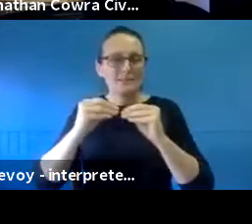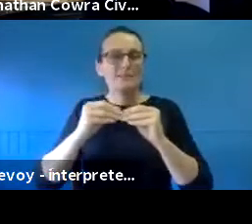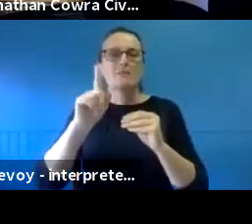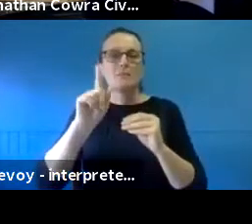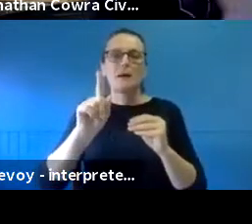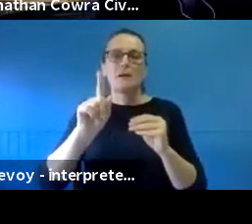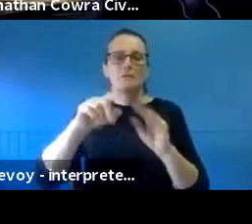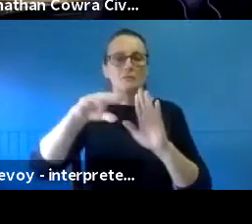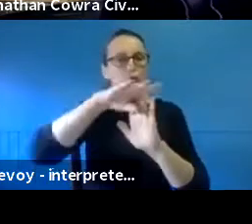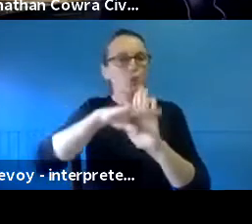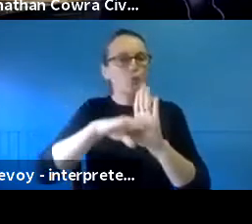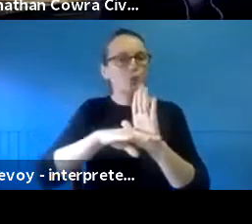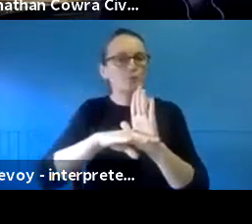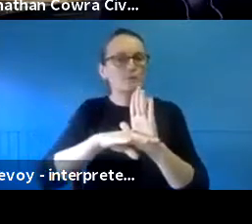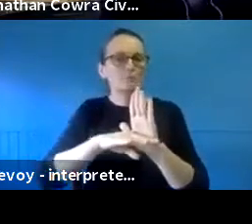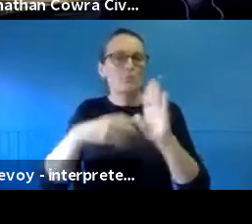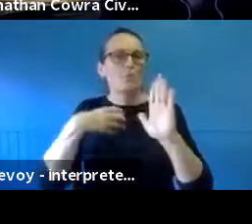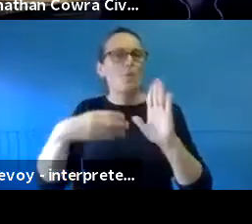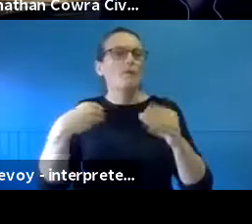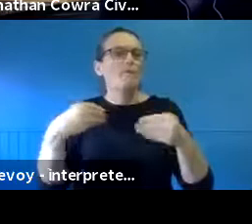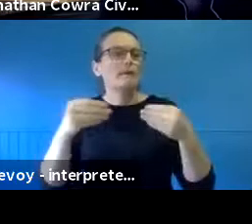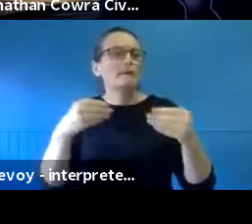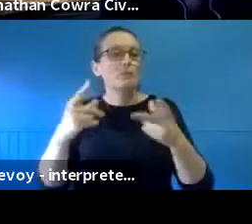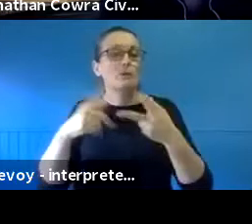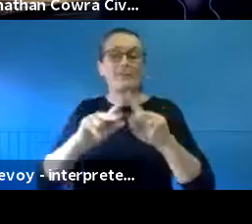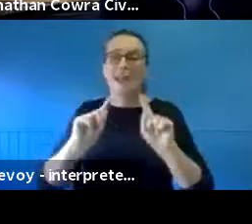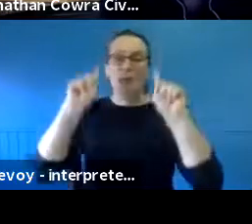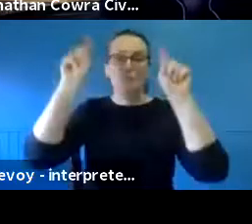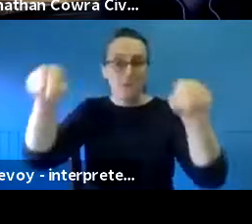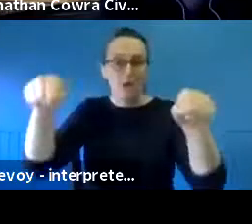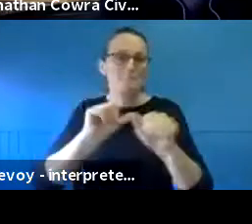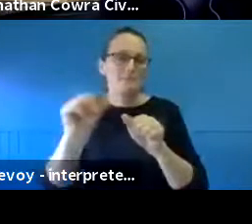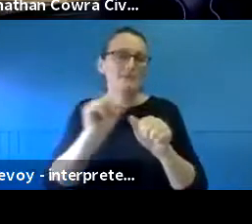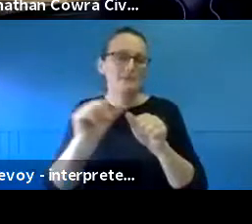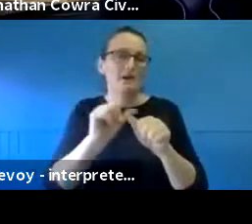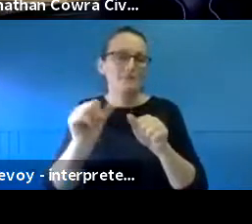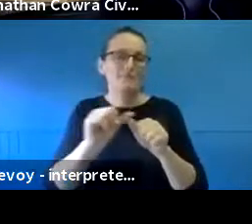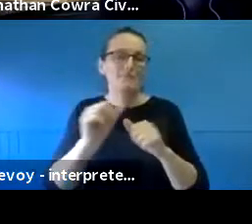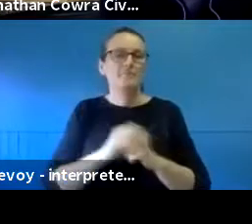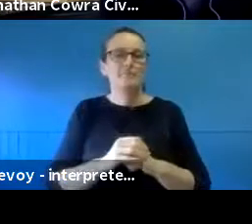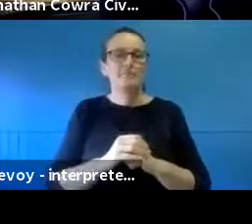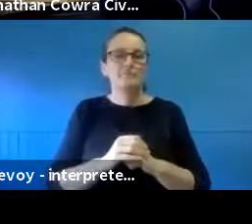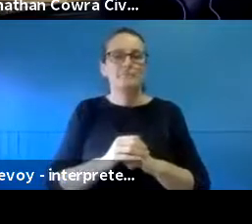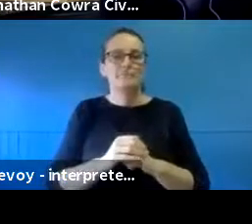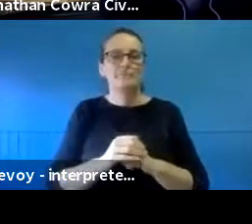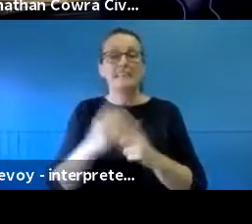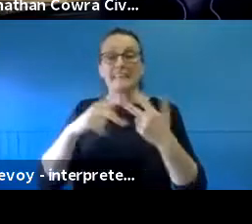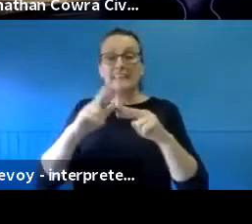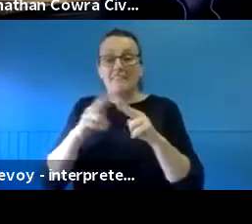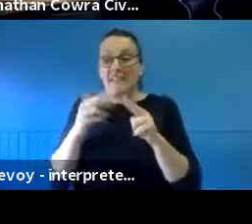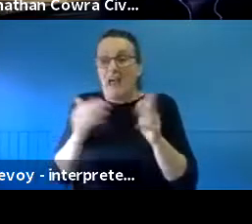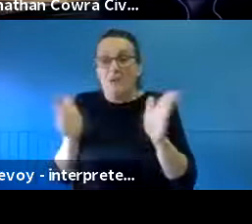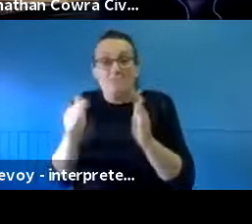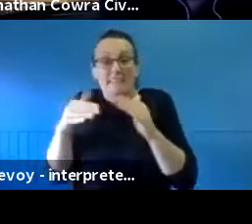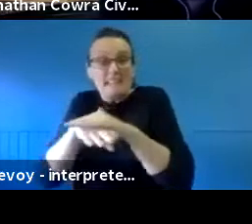the restrictions are a lot less if we're all outdoors. Our space is quite small, so otherwise only maybe like